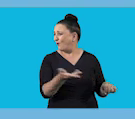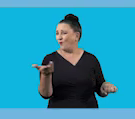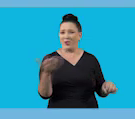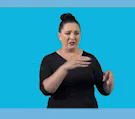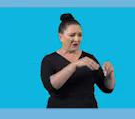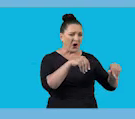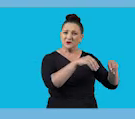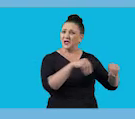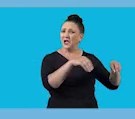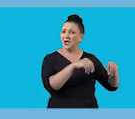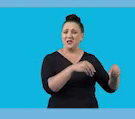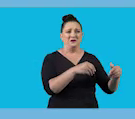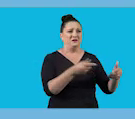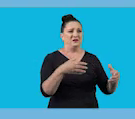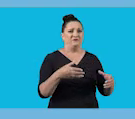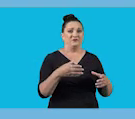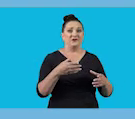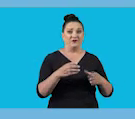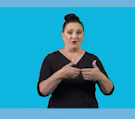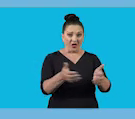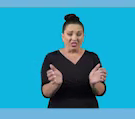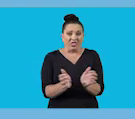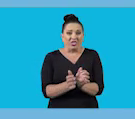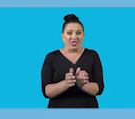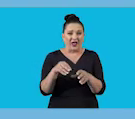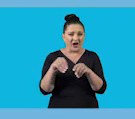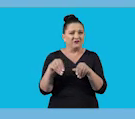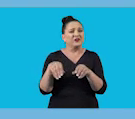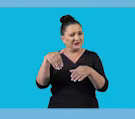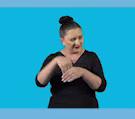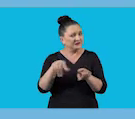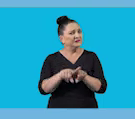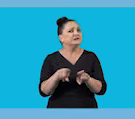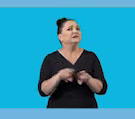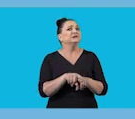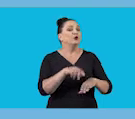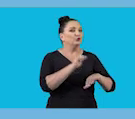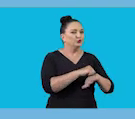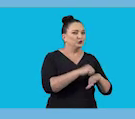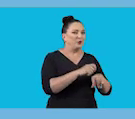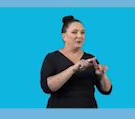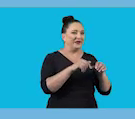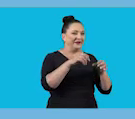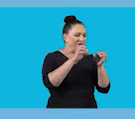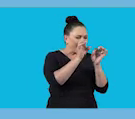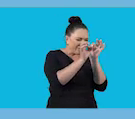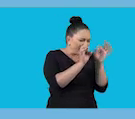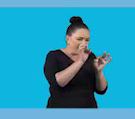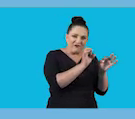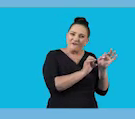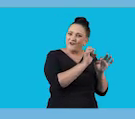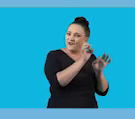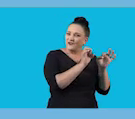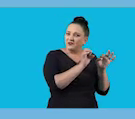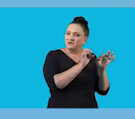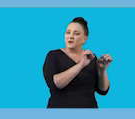other powders, cake flours included, they are all solids. And those solids are made of very fine grains